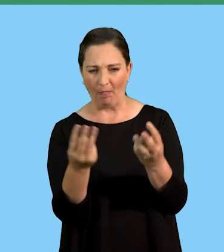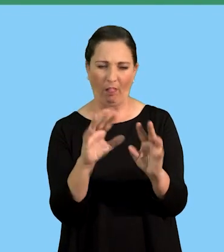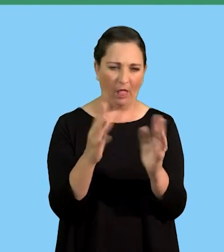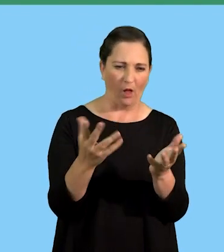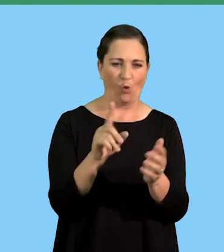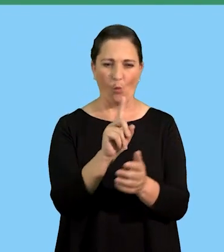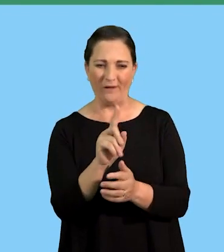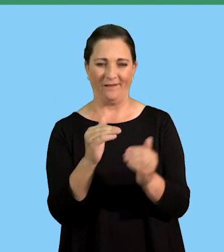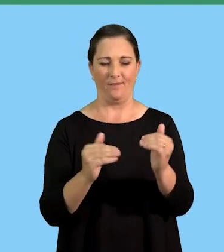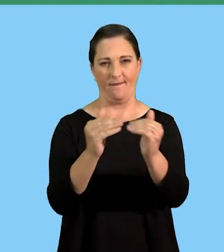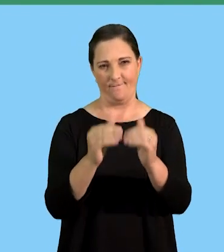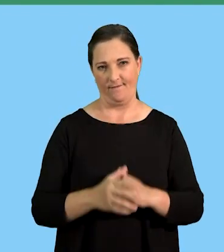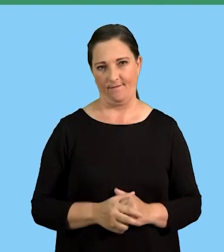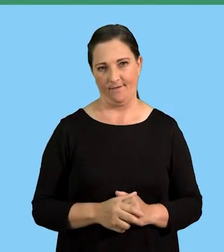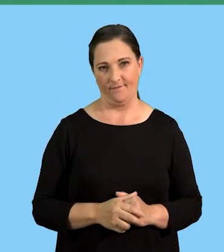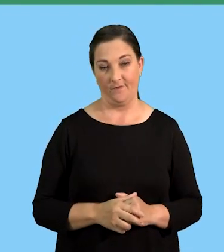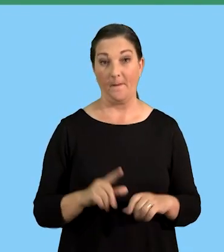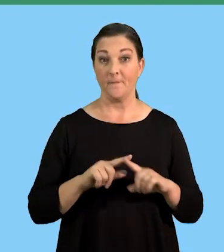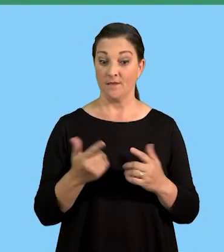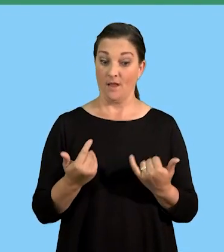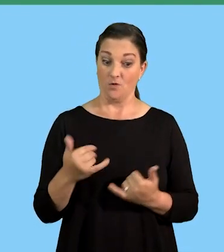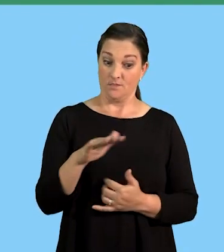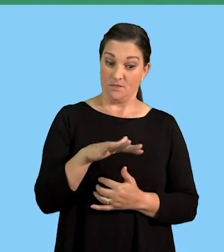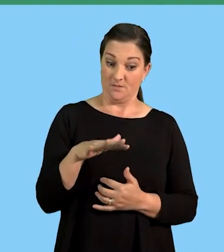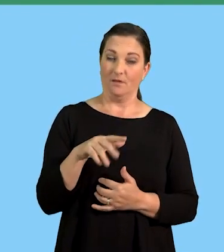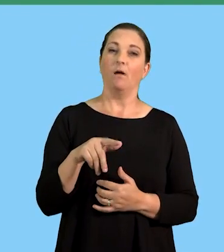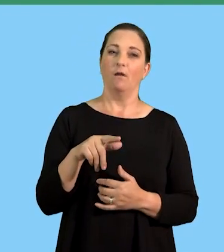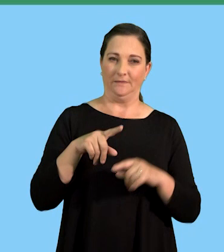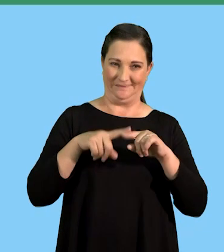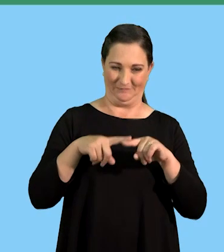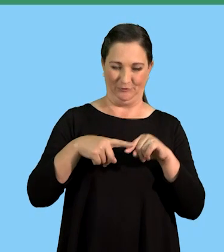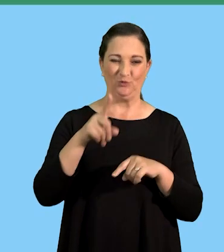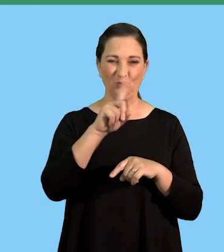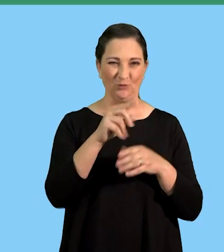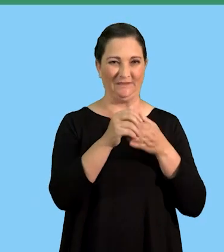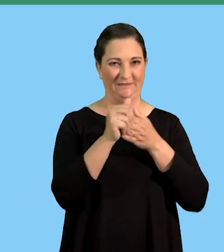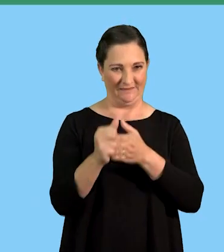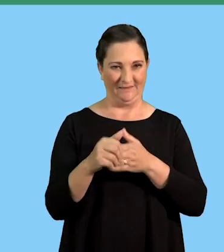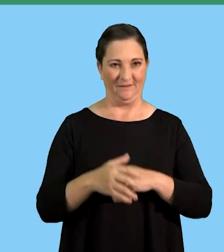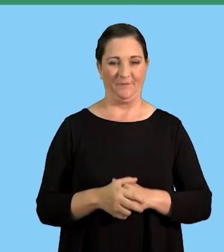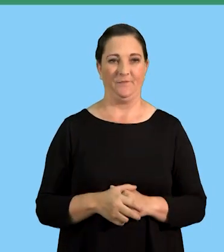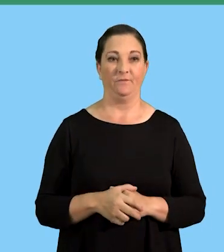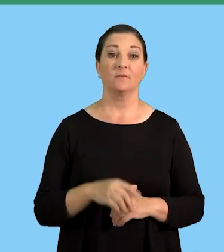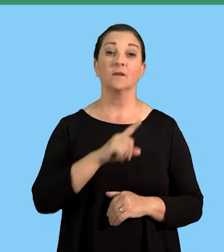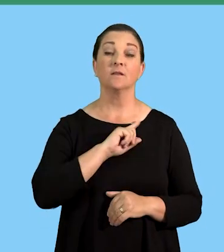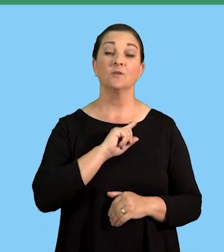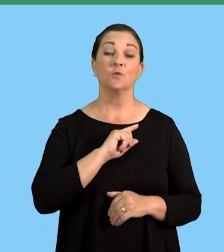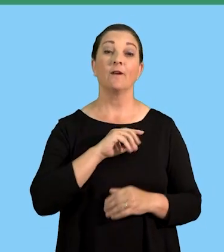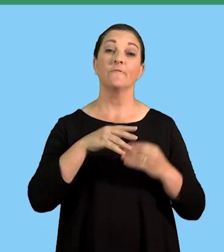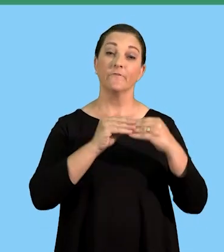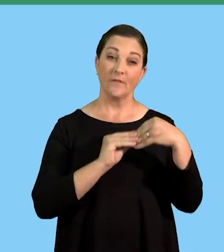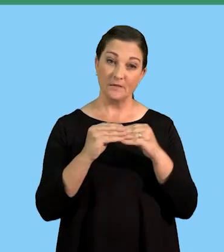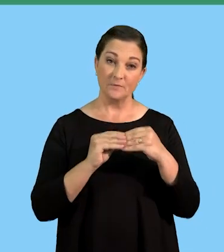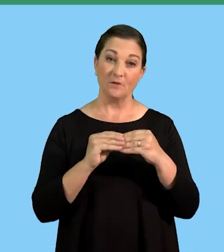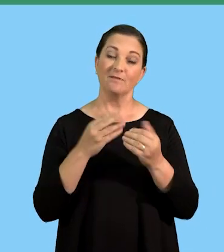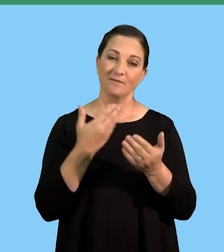Then number 2, the situation dictates the leadership style that should be applied. So the leader must be flexible